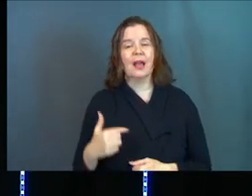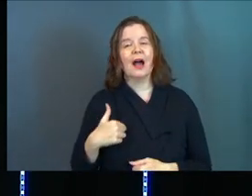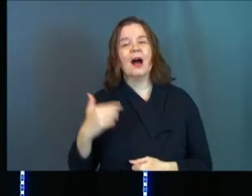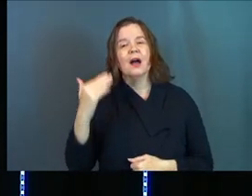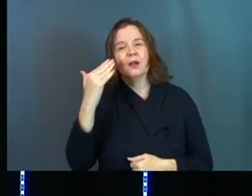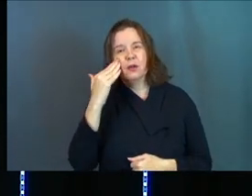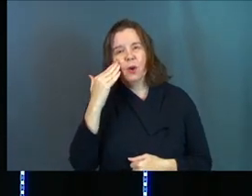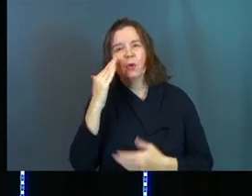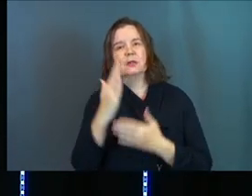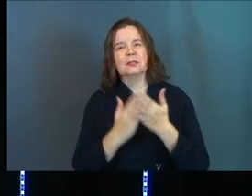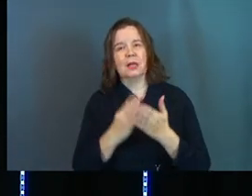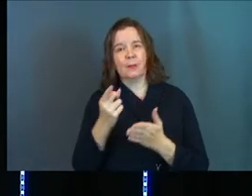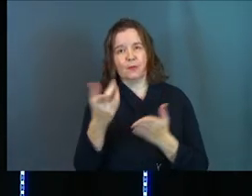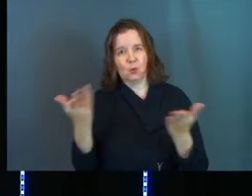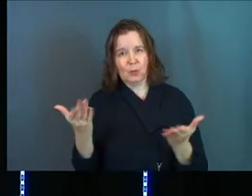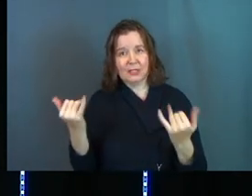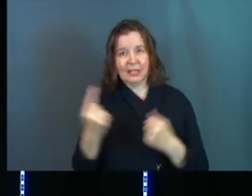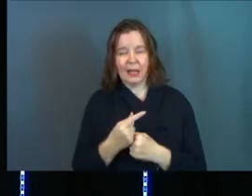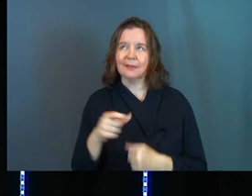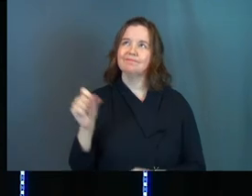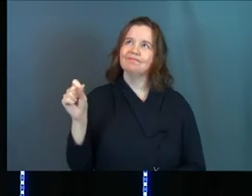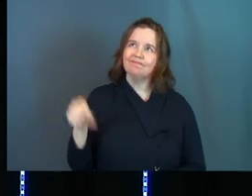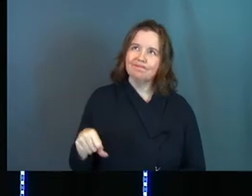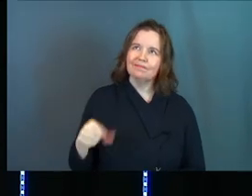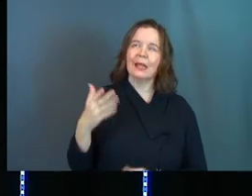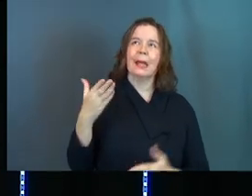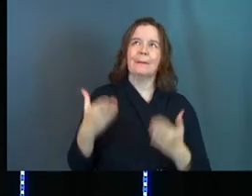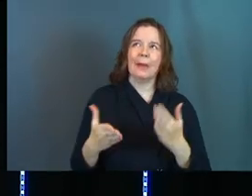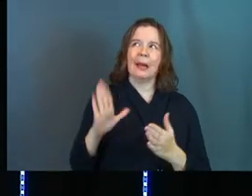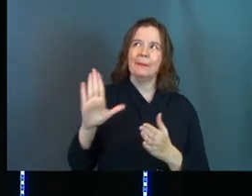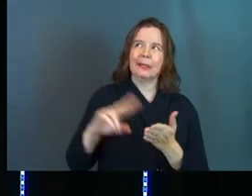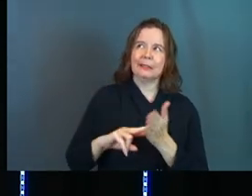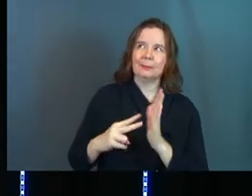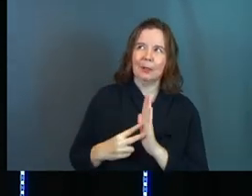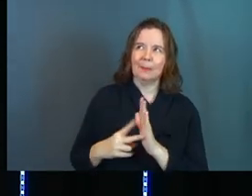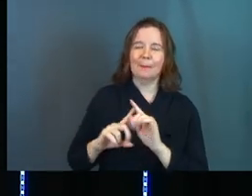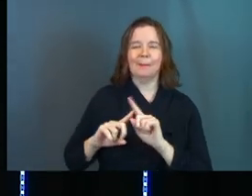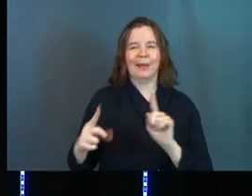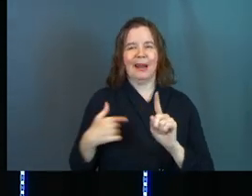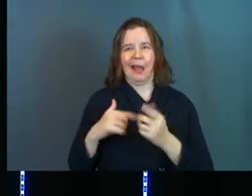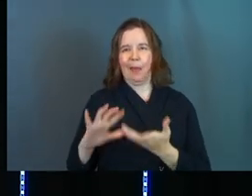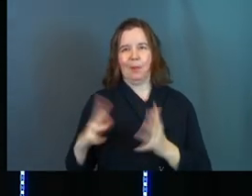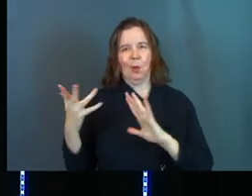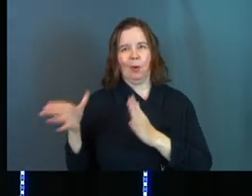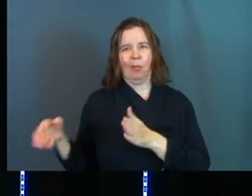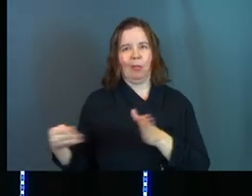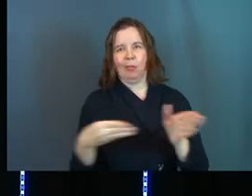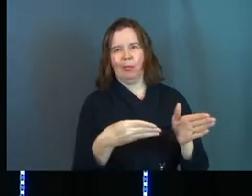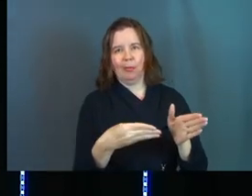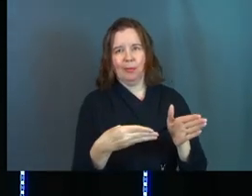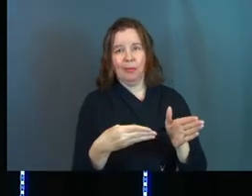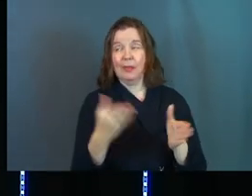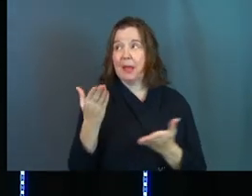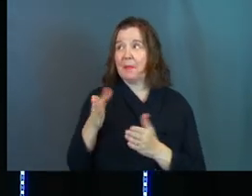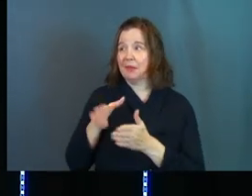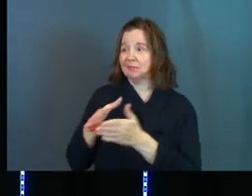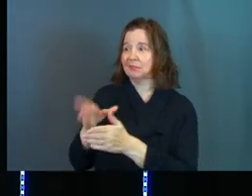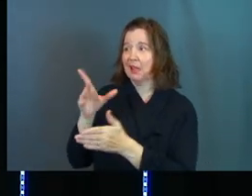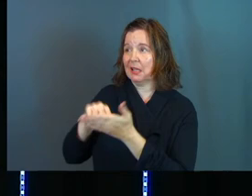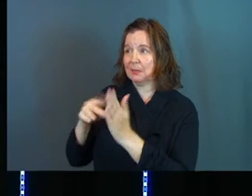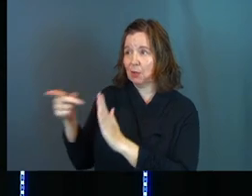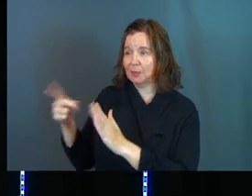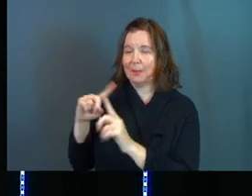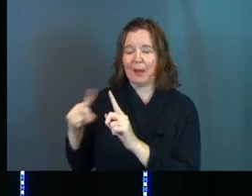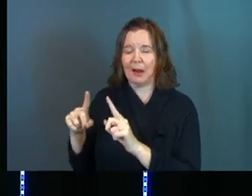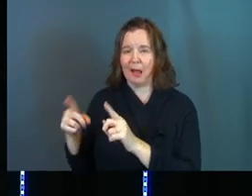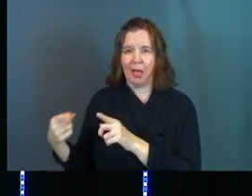I just know it. There's some of you here today and you're like, yeah, that might have been his purpose, but I blew it. That might have been his